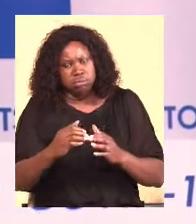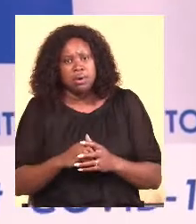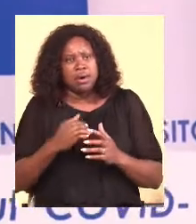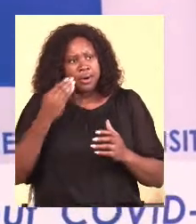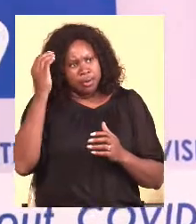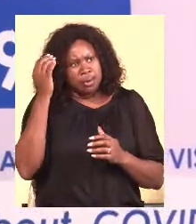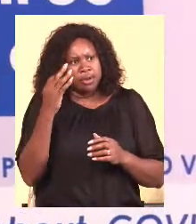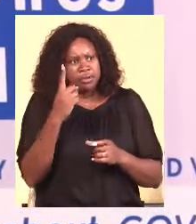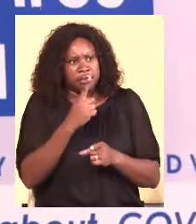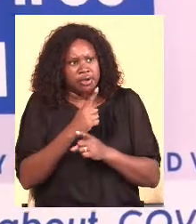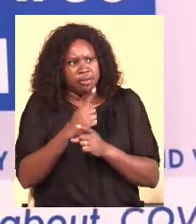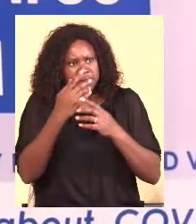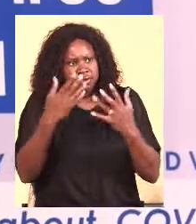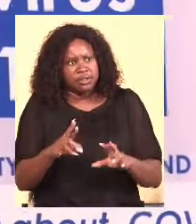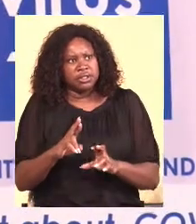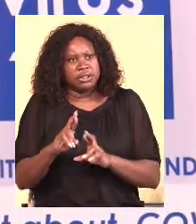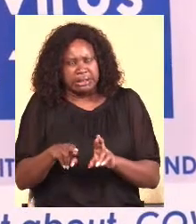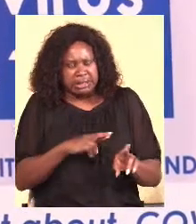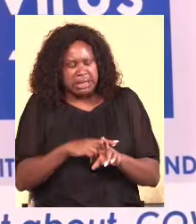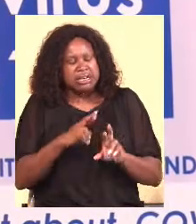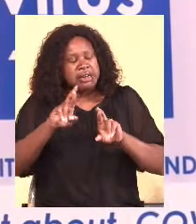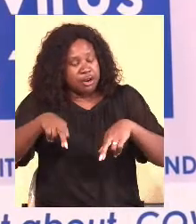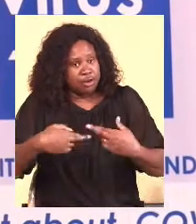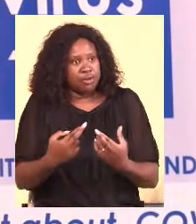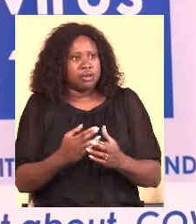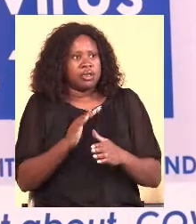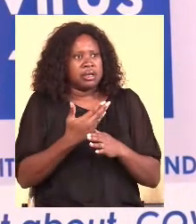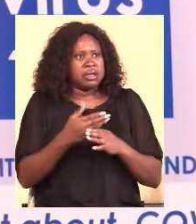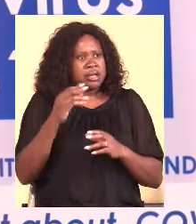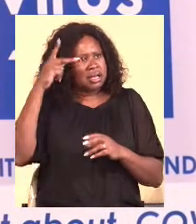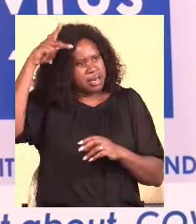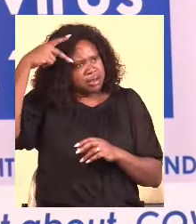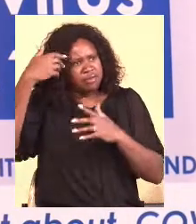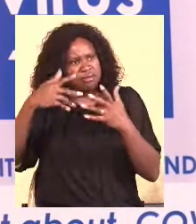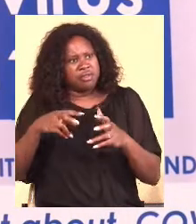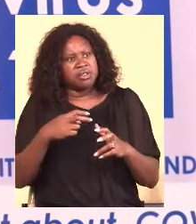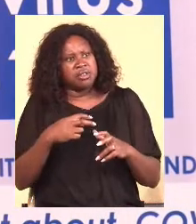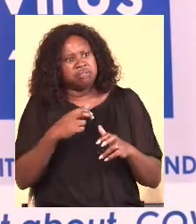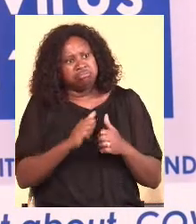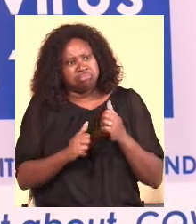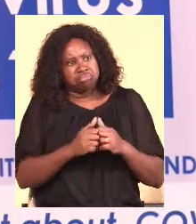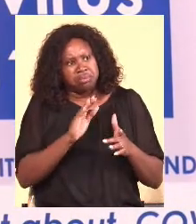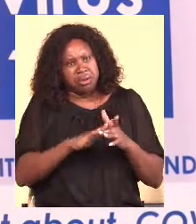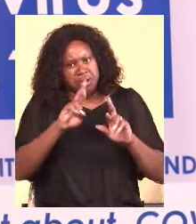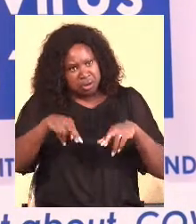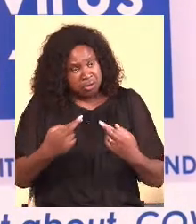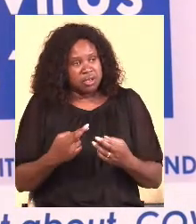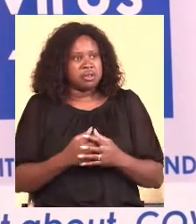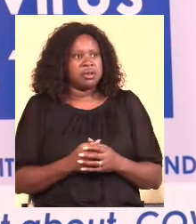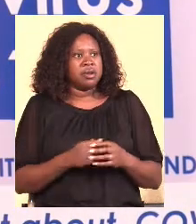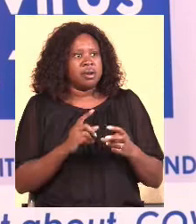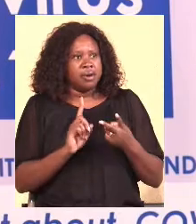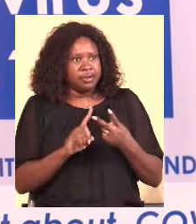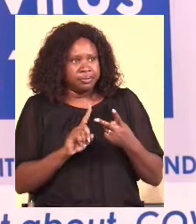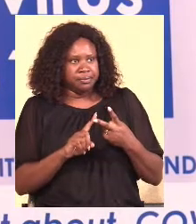whether government has readily available resources for this, because NASFAF was already struggling in terms of our resources. And then also to you,